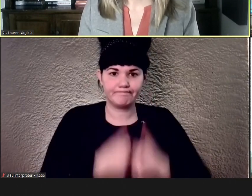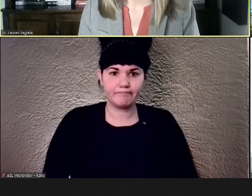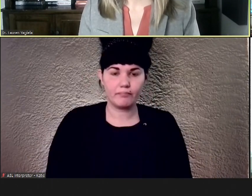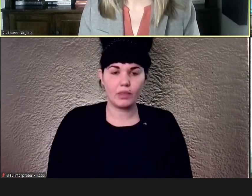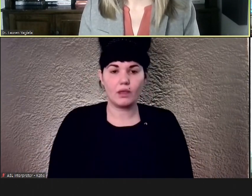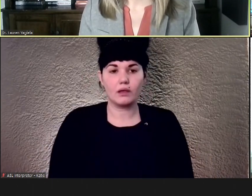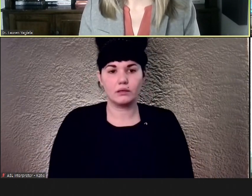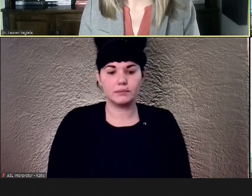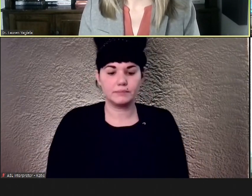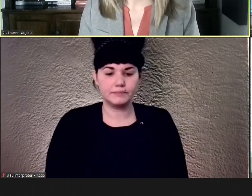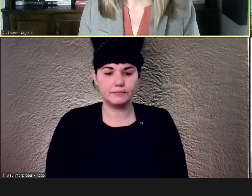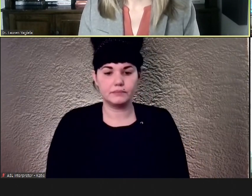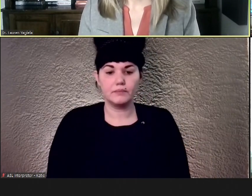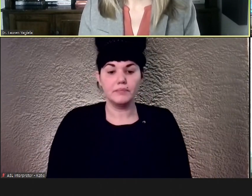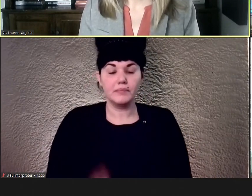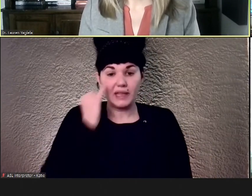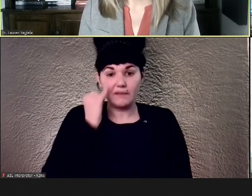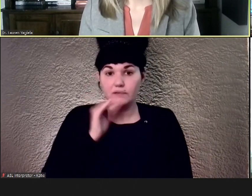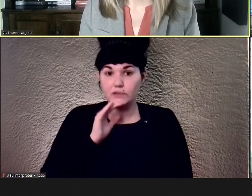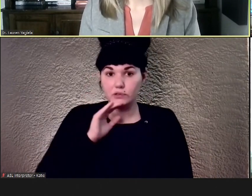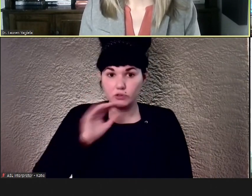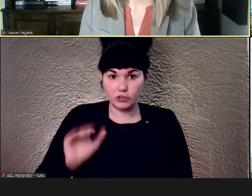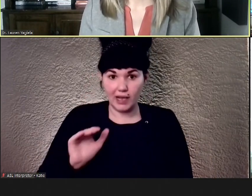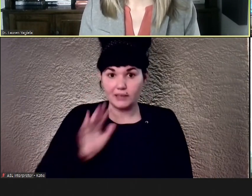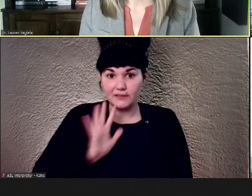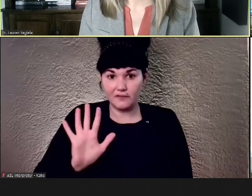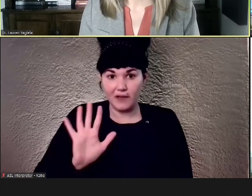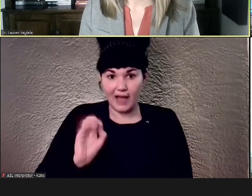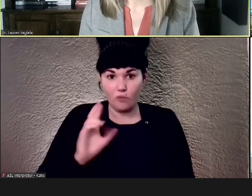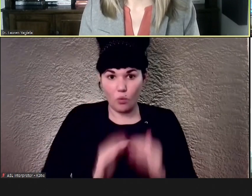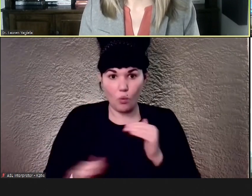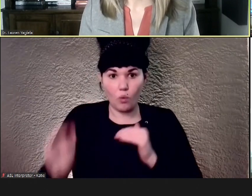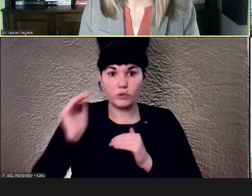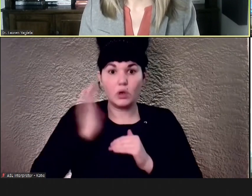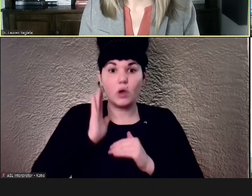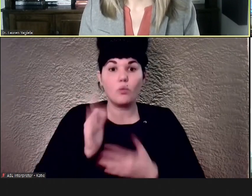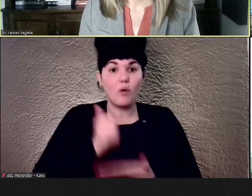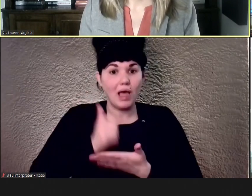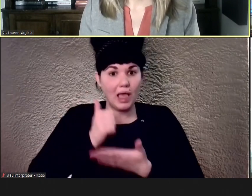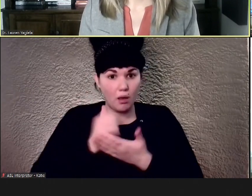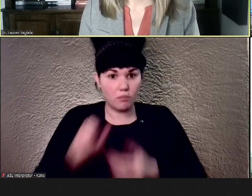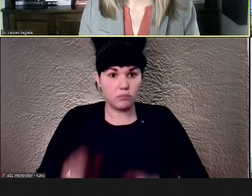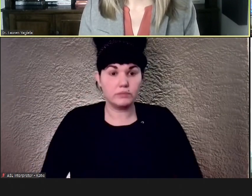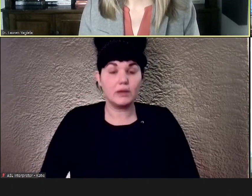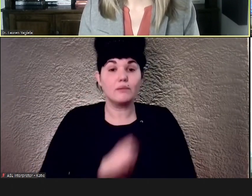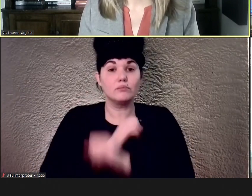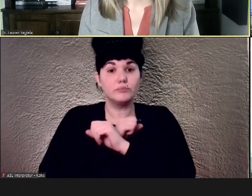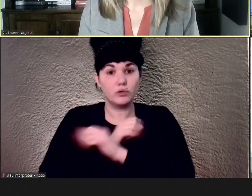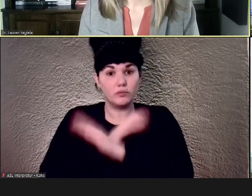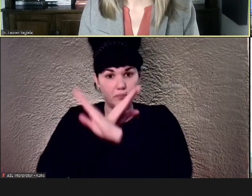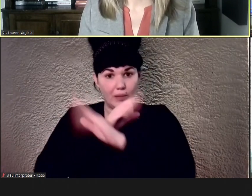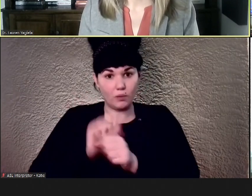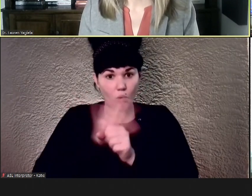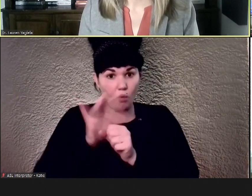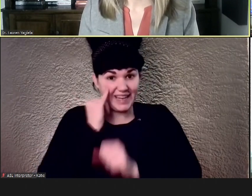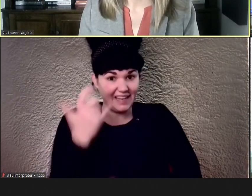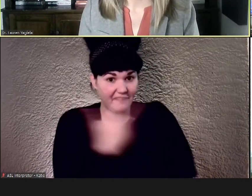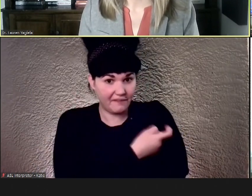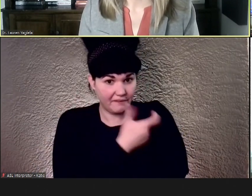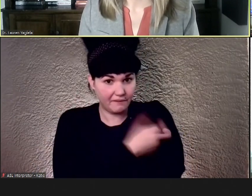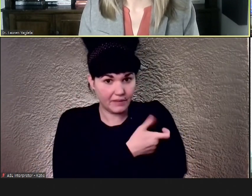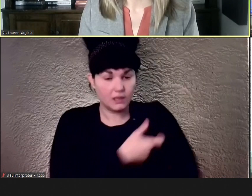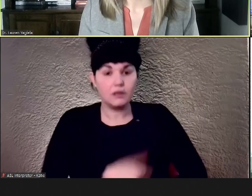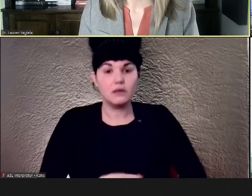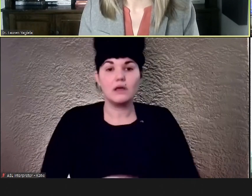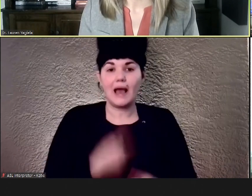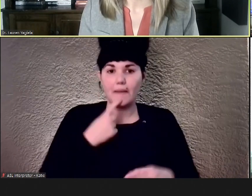Vaccinating children 5 and older will help protect these children from contracting COVID. As I previously mentioned, COVID can be